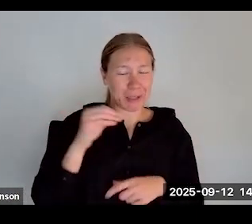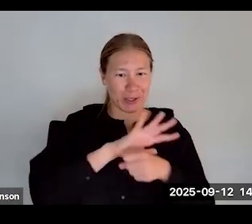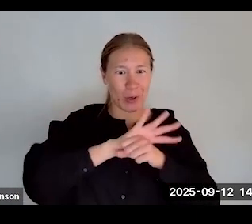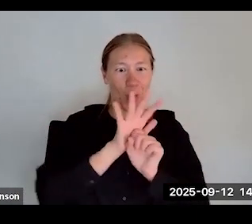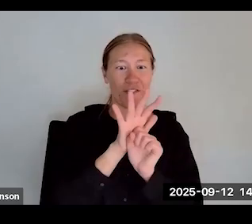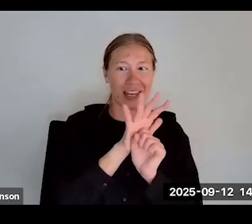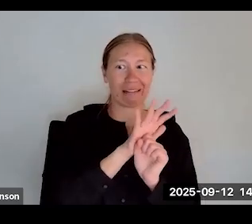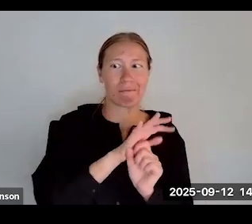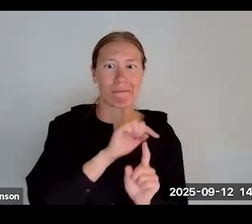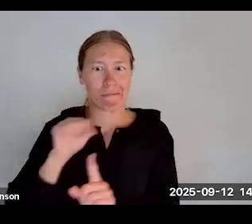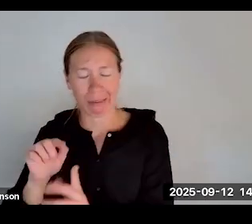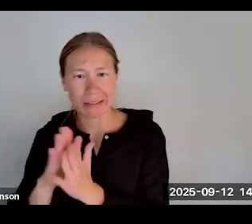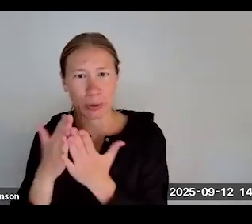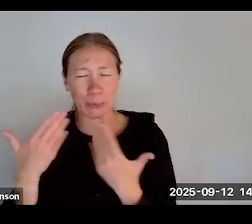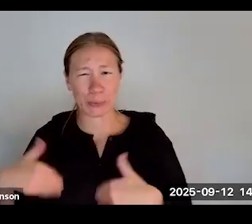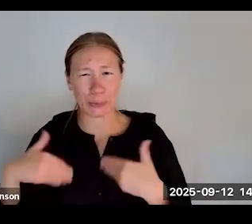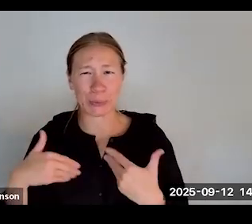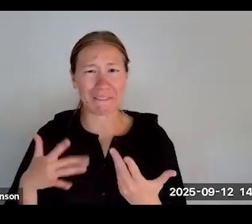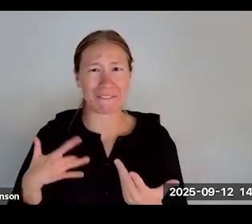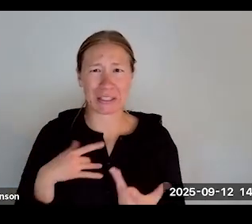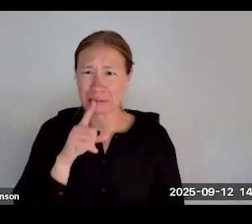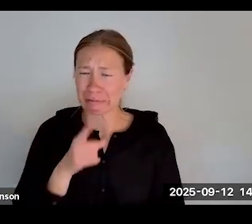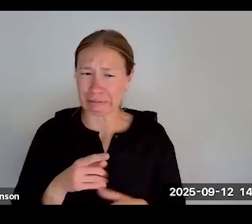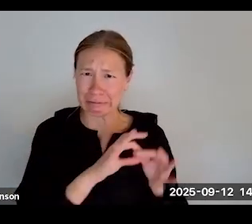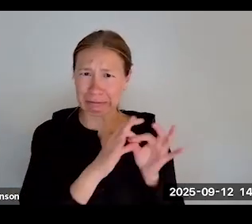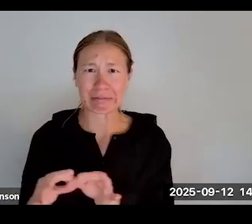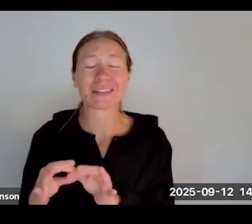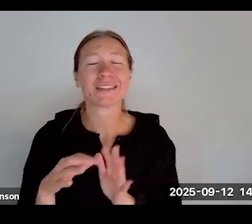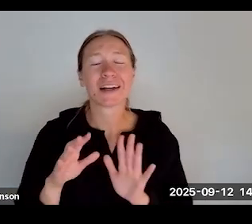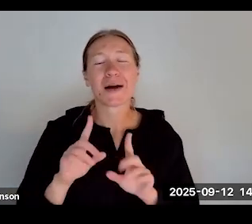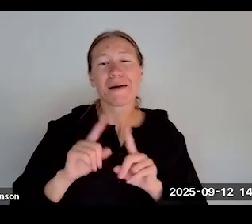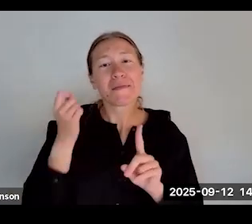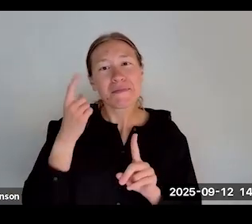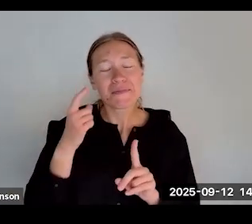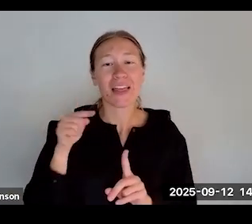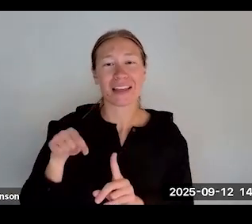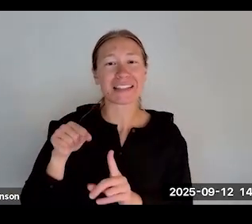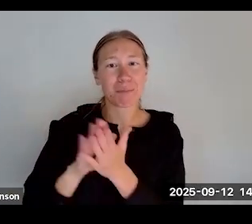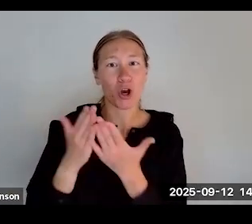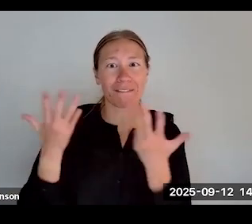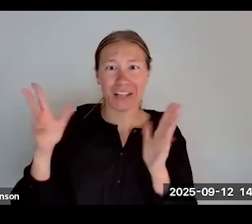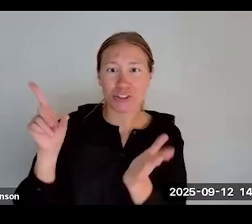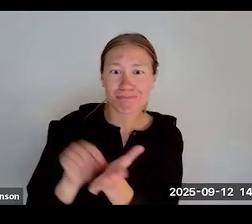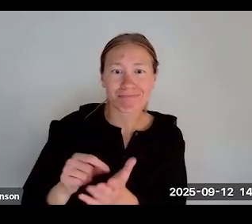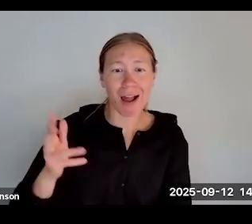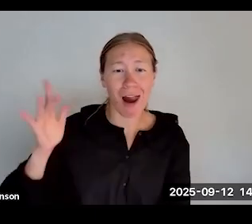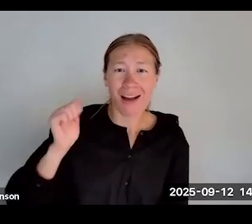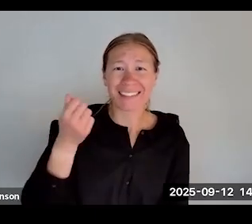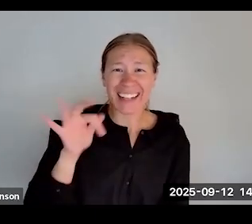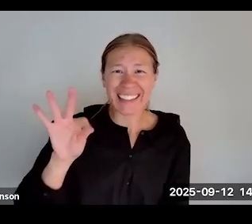COVID. However, this book wasn't actually inspired by recent events. Stephen King wrote this in